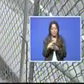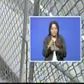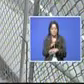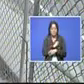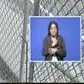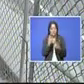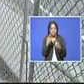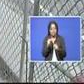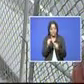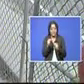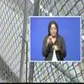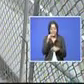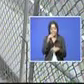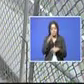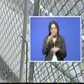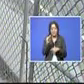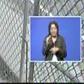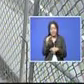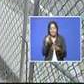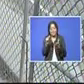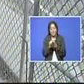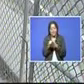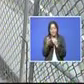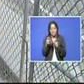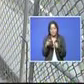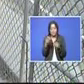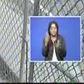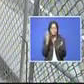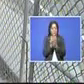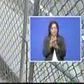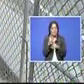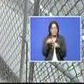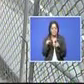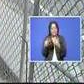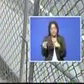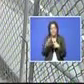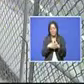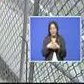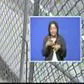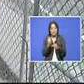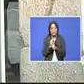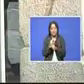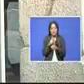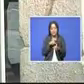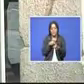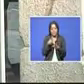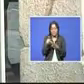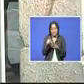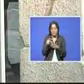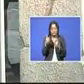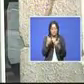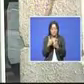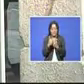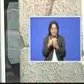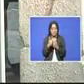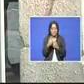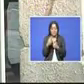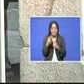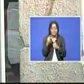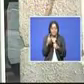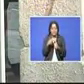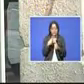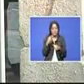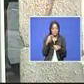with the NBA. That shot was blocked, but he was able to rebound and eventually net a professional gig. The first job I had was